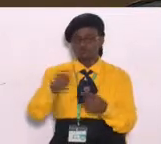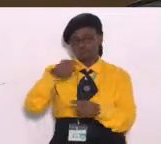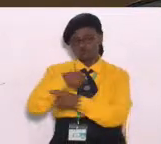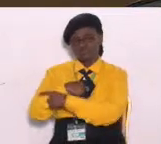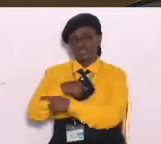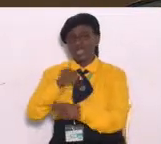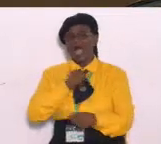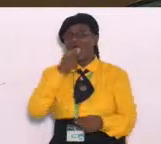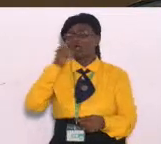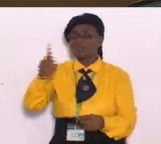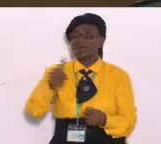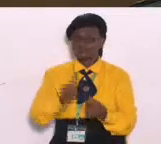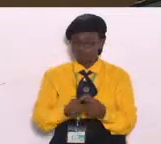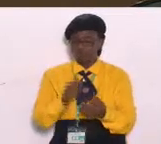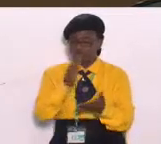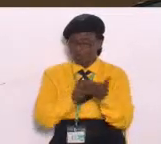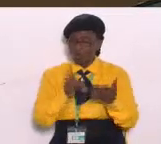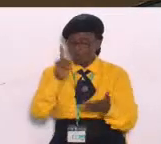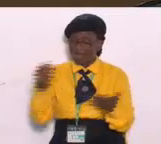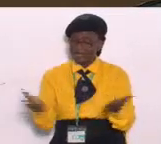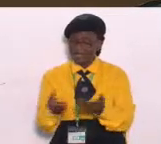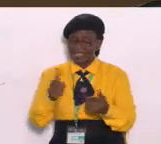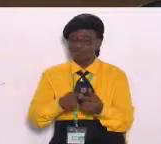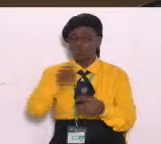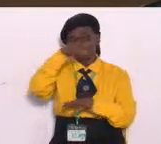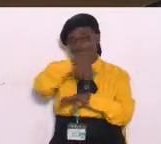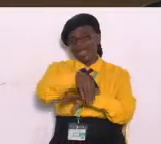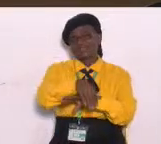I decree to someone here tonight,